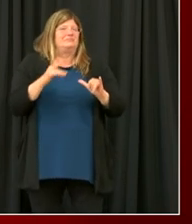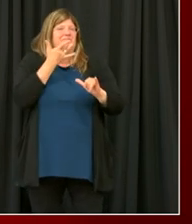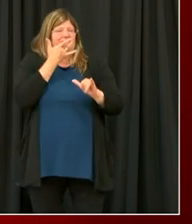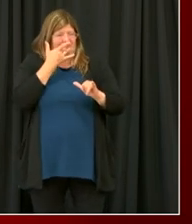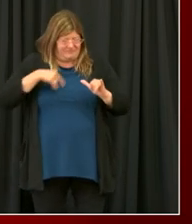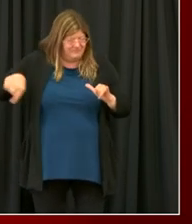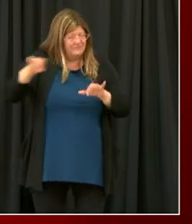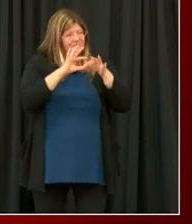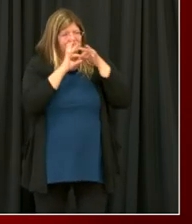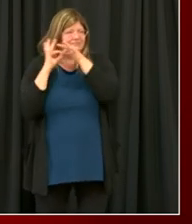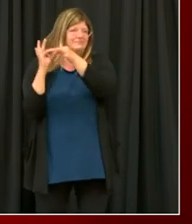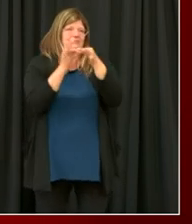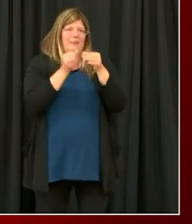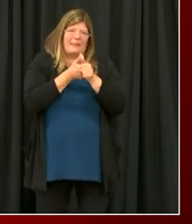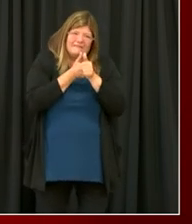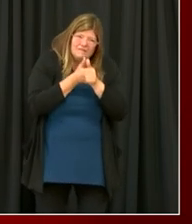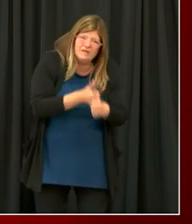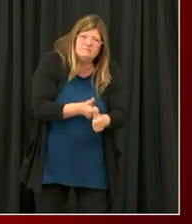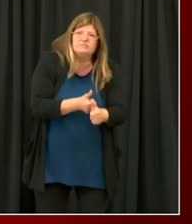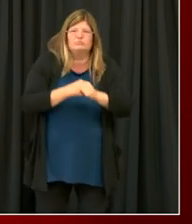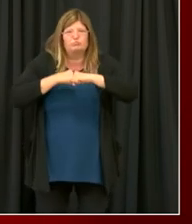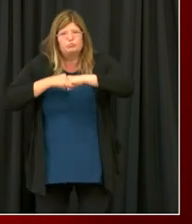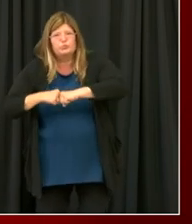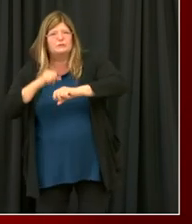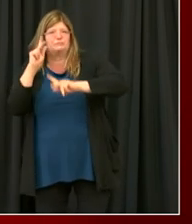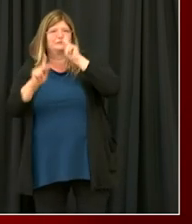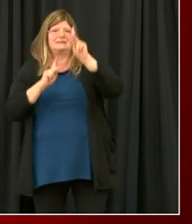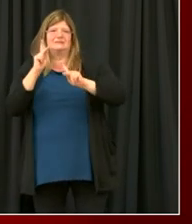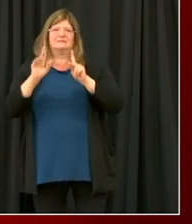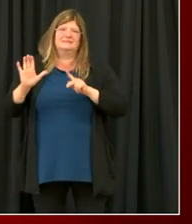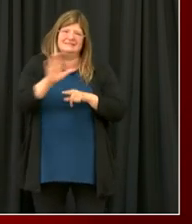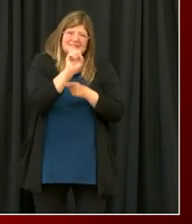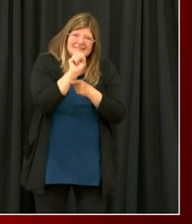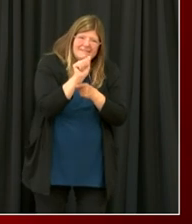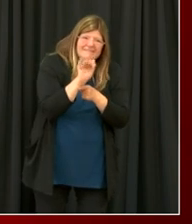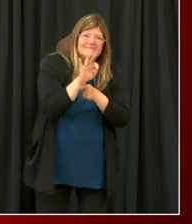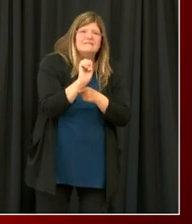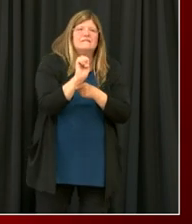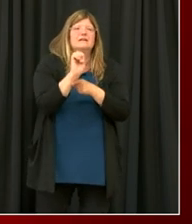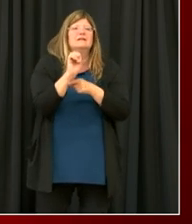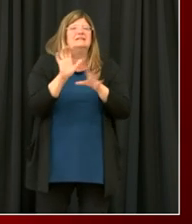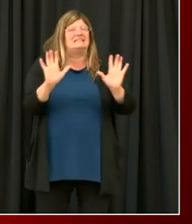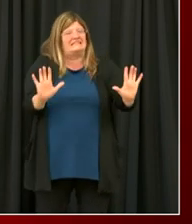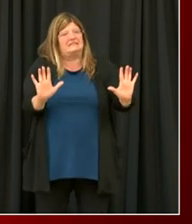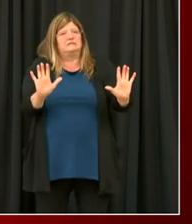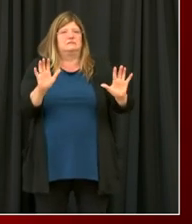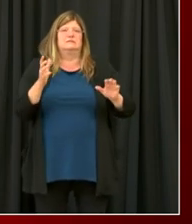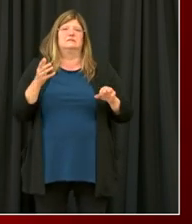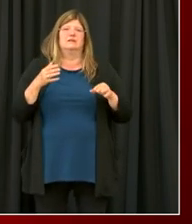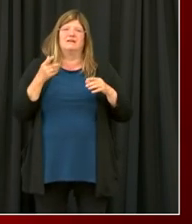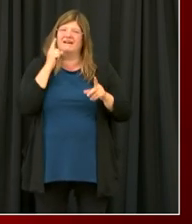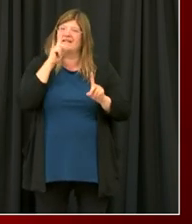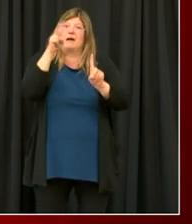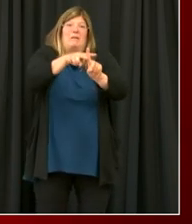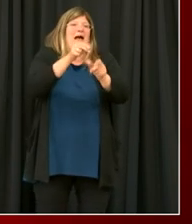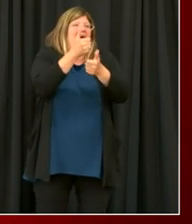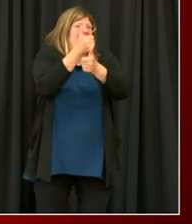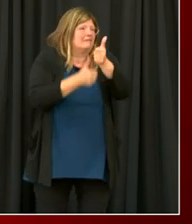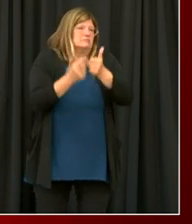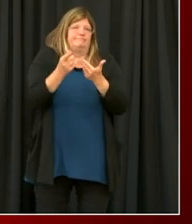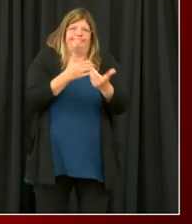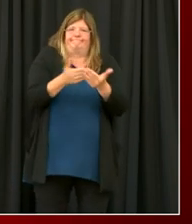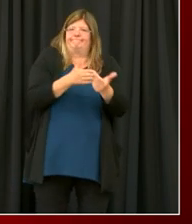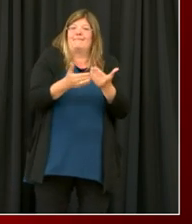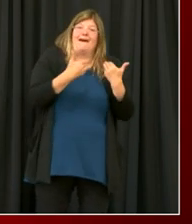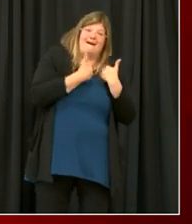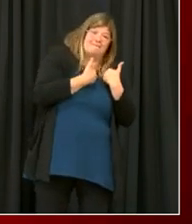consuming the food, and to practice good hand hygiene. All of those things will still be relevant for anyone who does have the presence